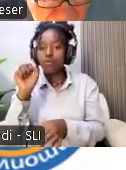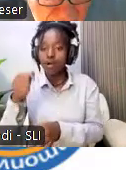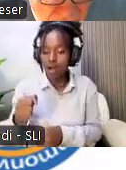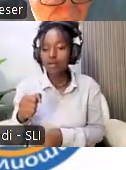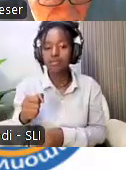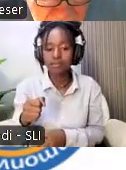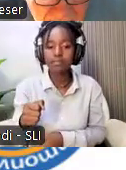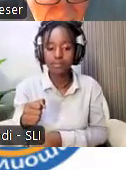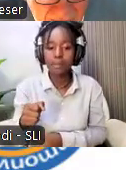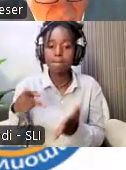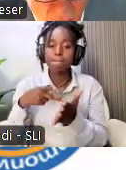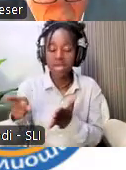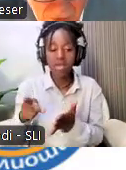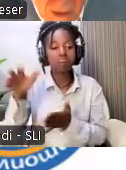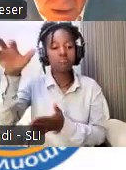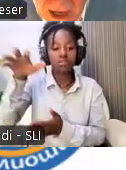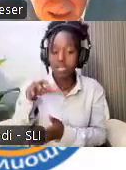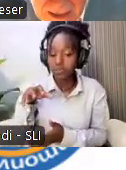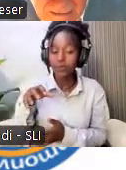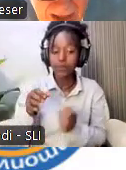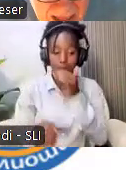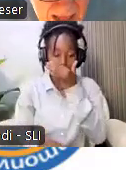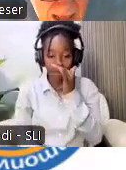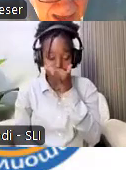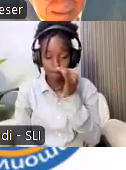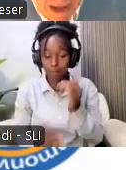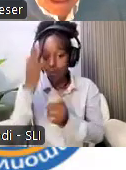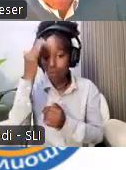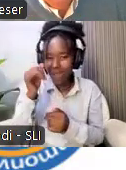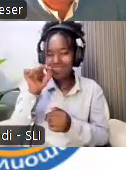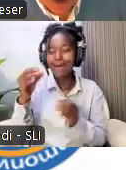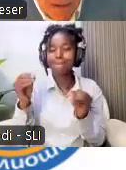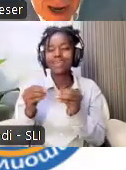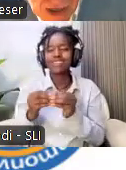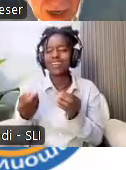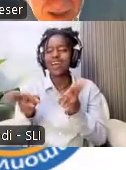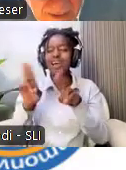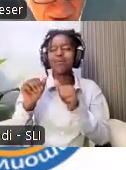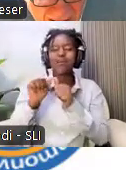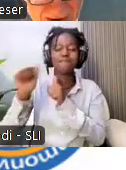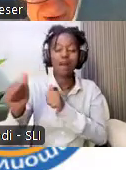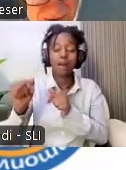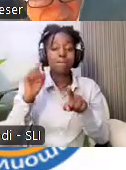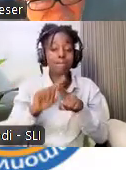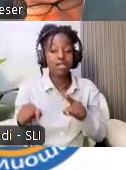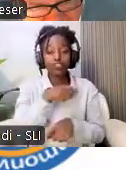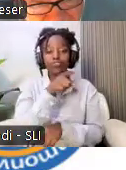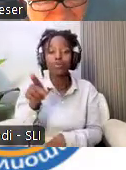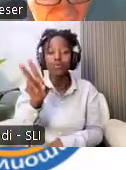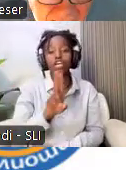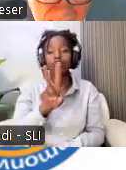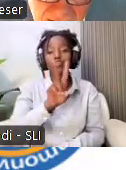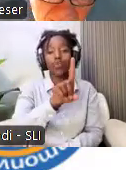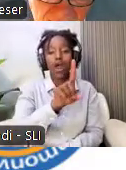is substantial because it's a long way from most places. But the actual accommodation is about